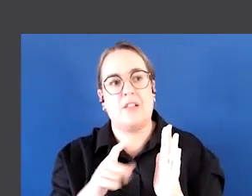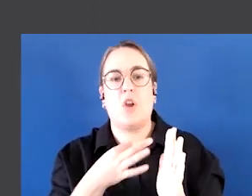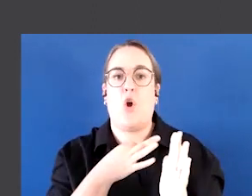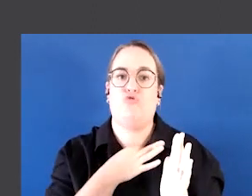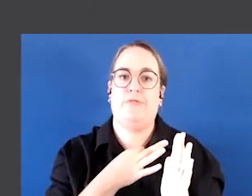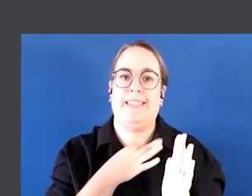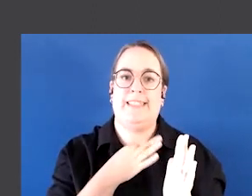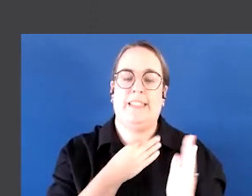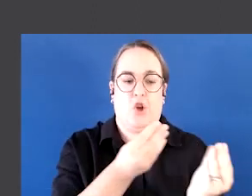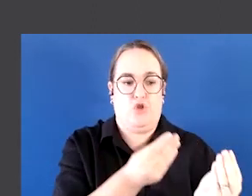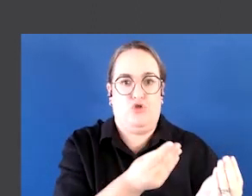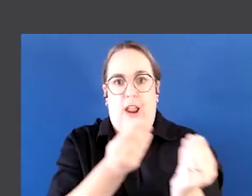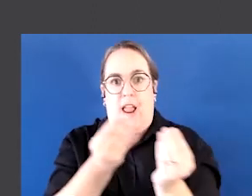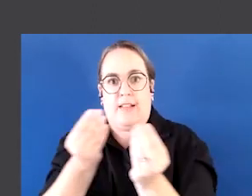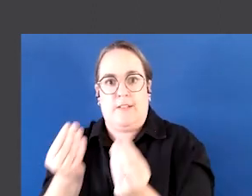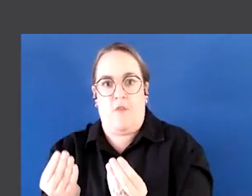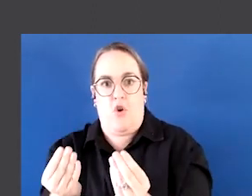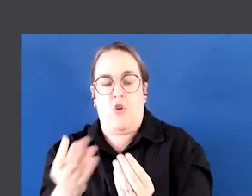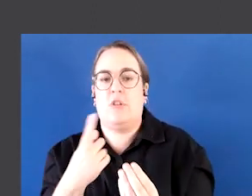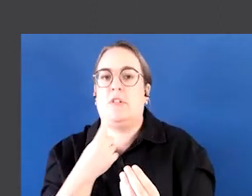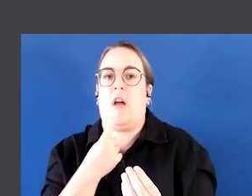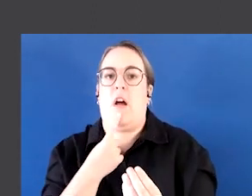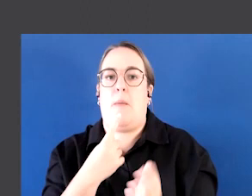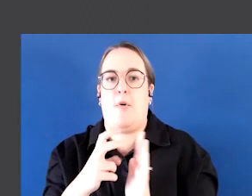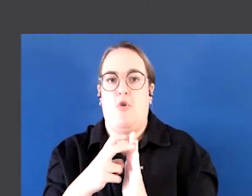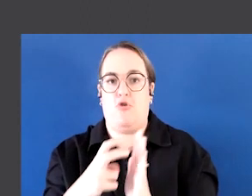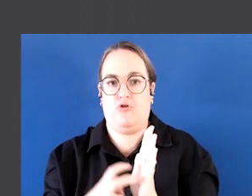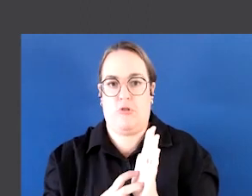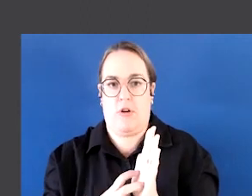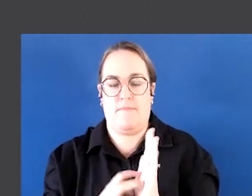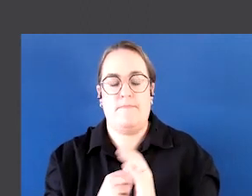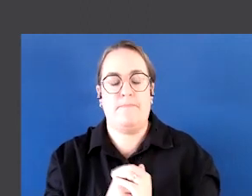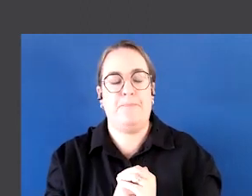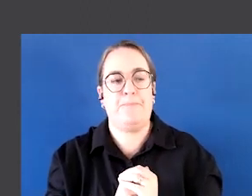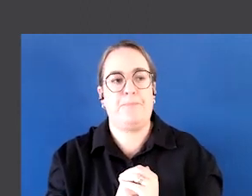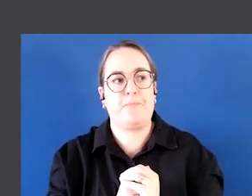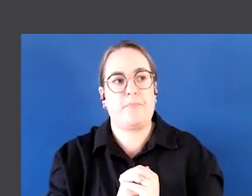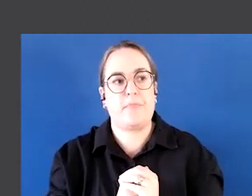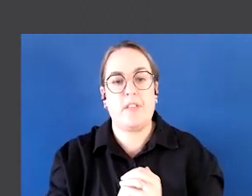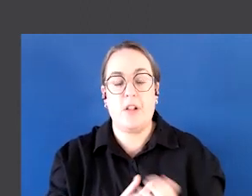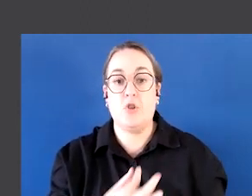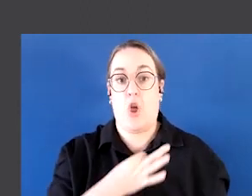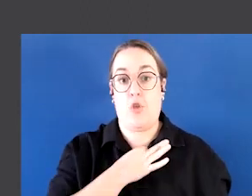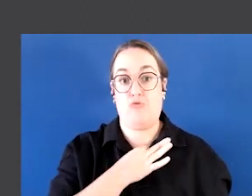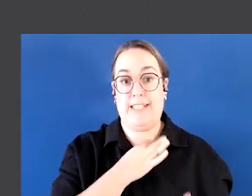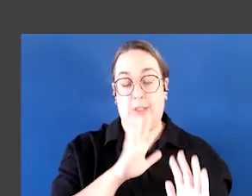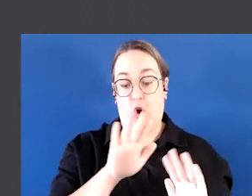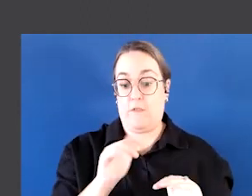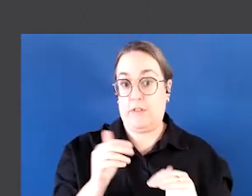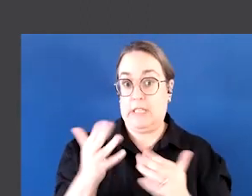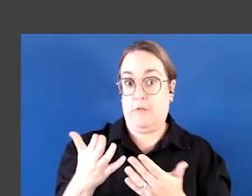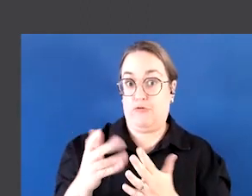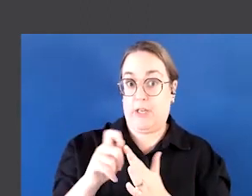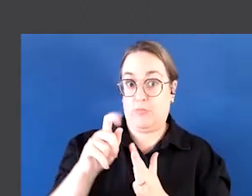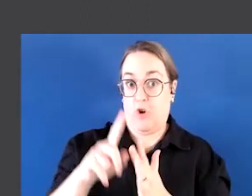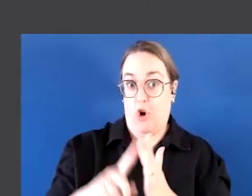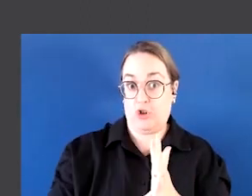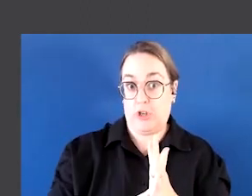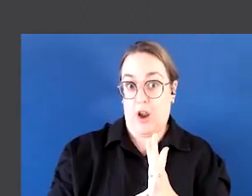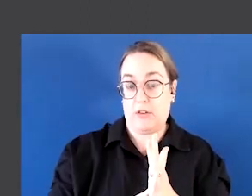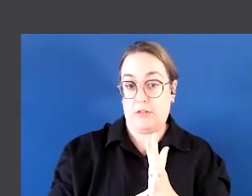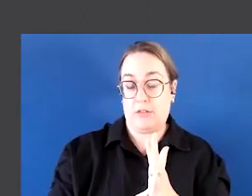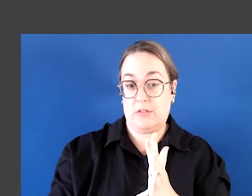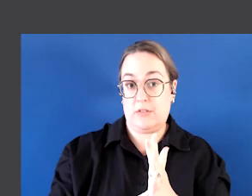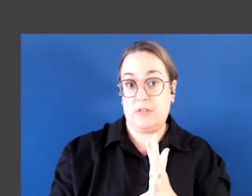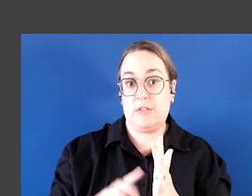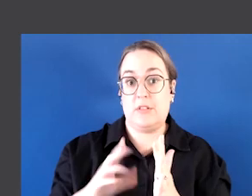much a risk transfer type of contract, as most people are probably aware, where the risk of delivery